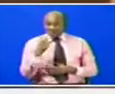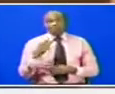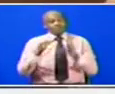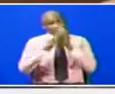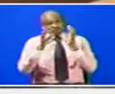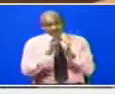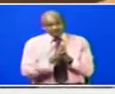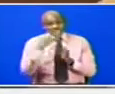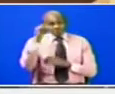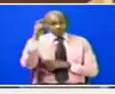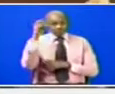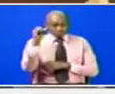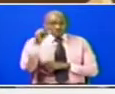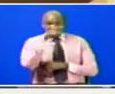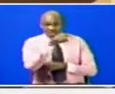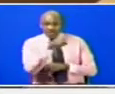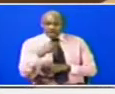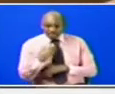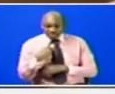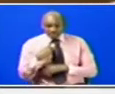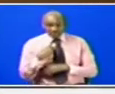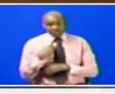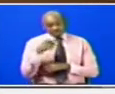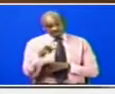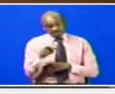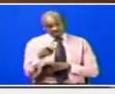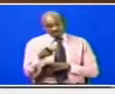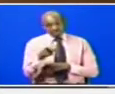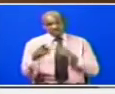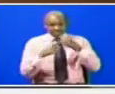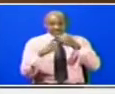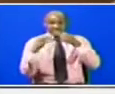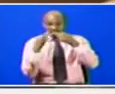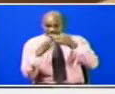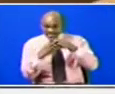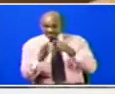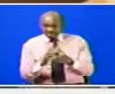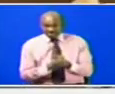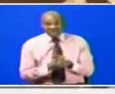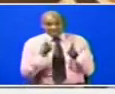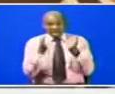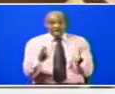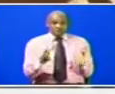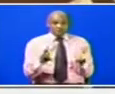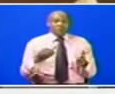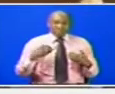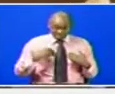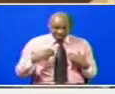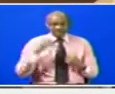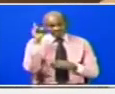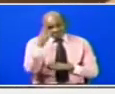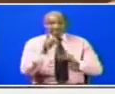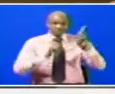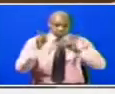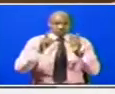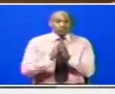known as Fonto, Strathmore Leo's player, 6'8". Currently, I've made my first tour